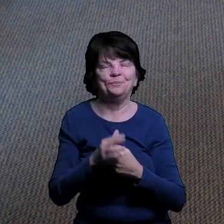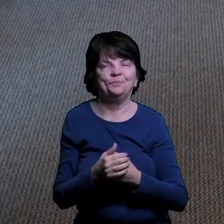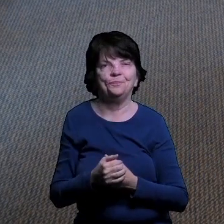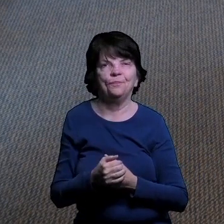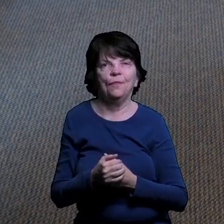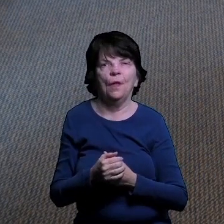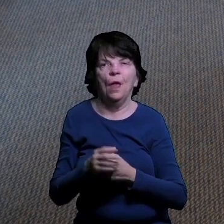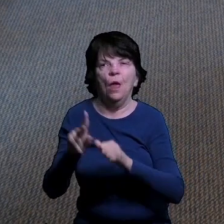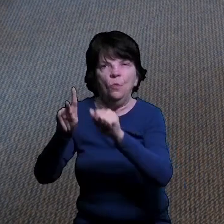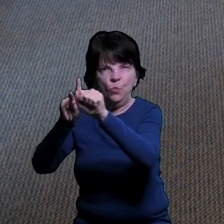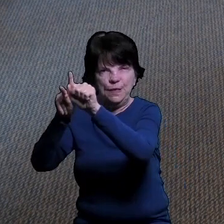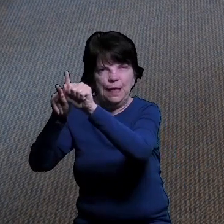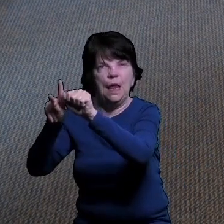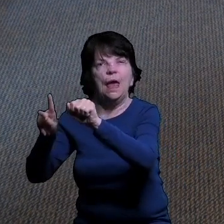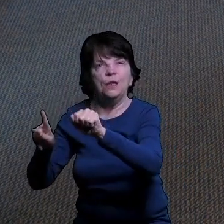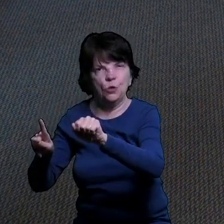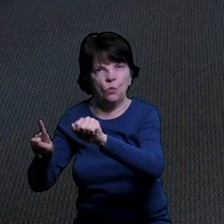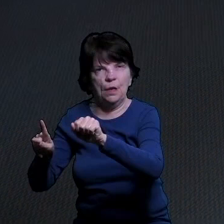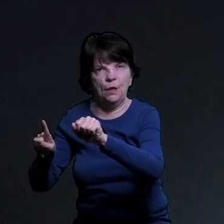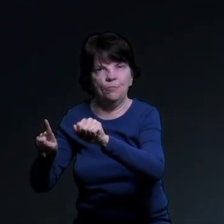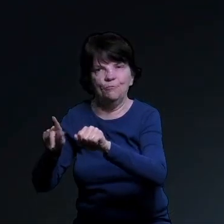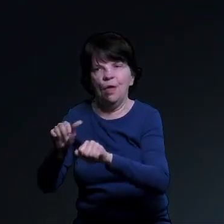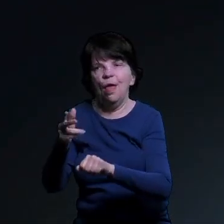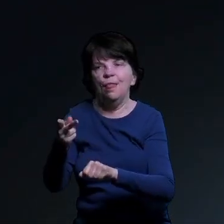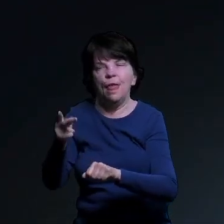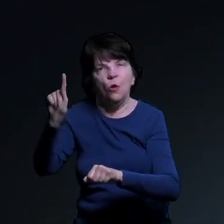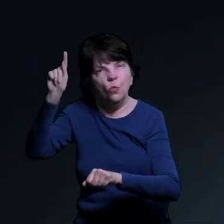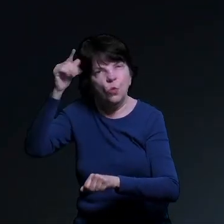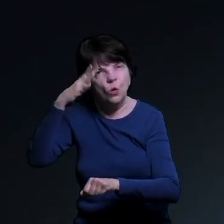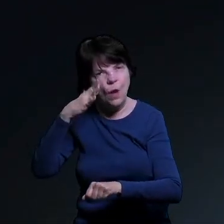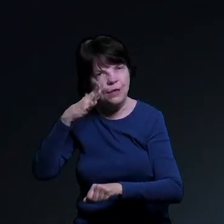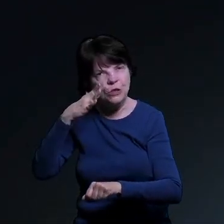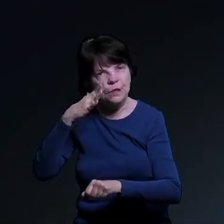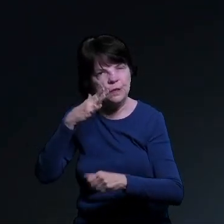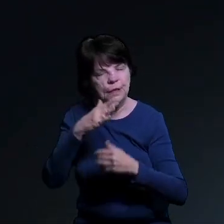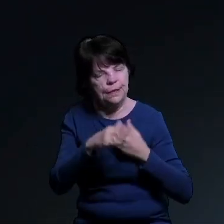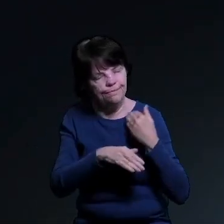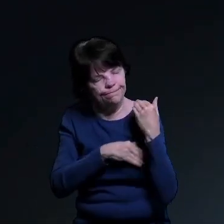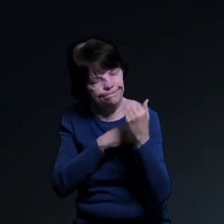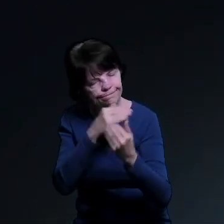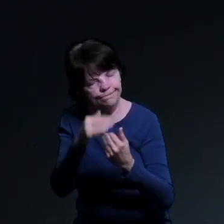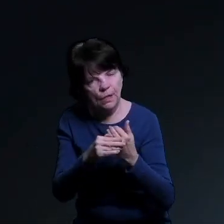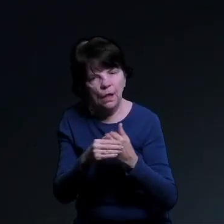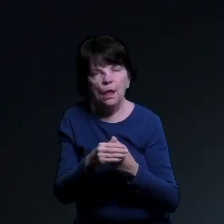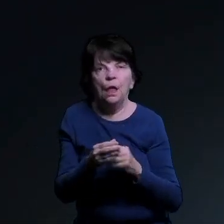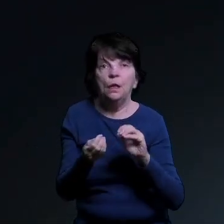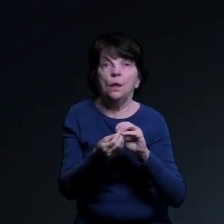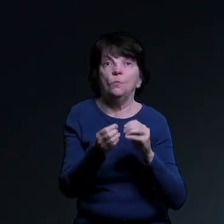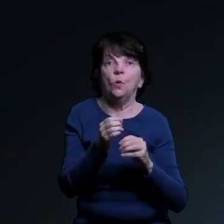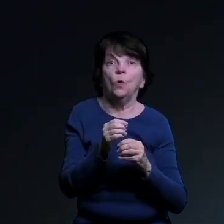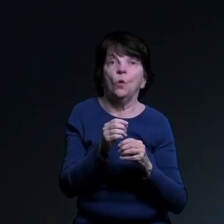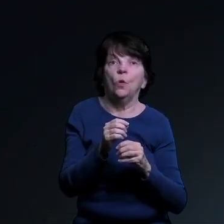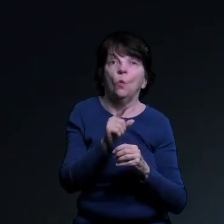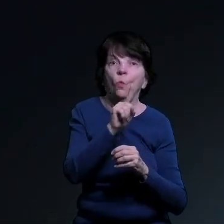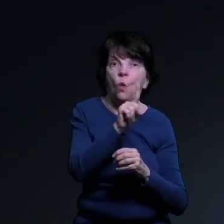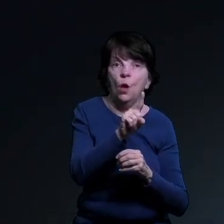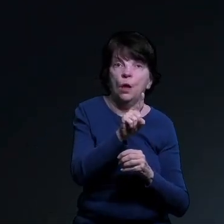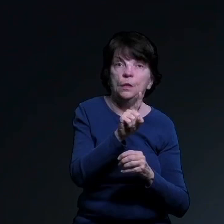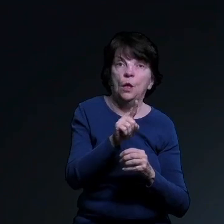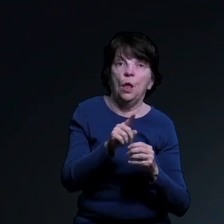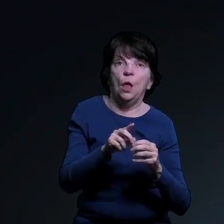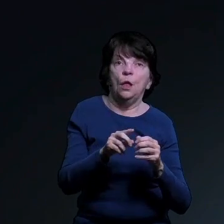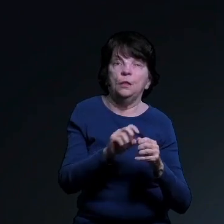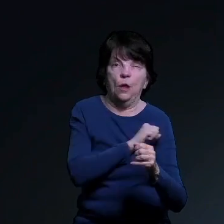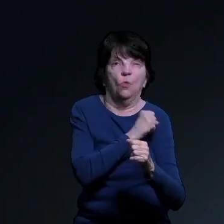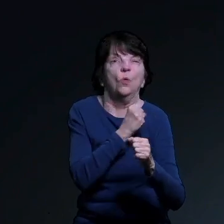Aquila's life is that they were gracious. Number one, they were resilient. Number two, they were resourceful. But three, they were gracious. I love